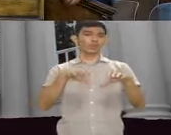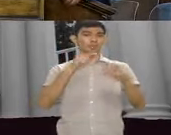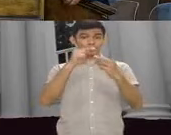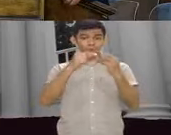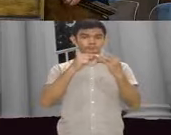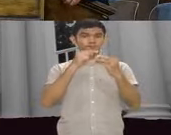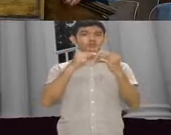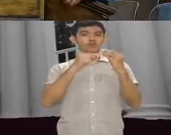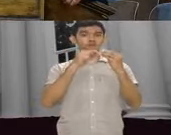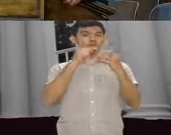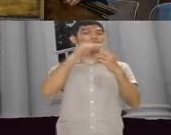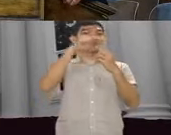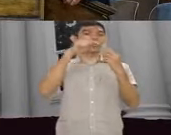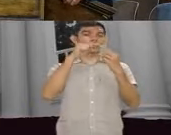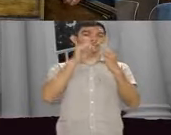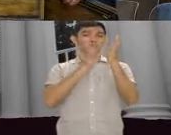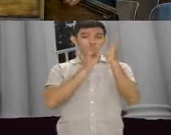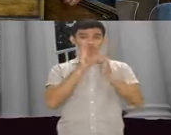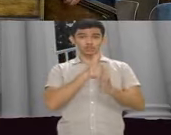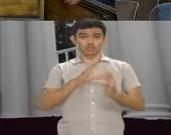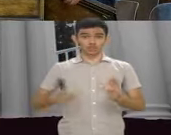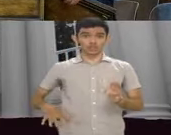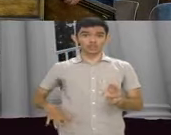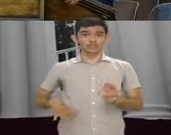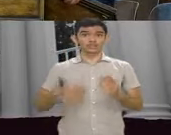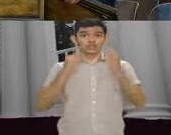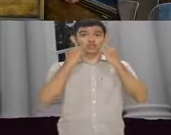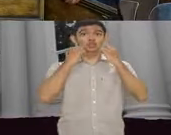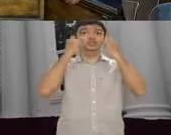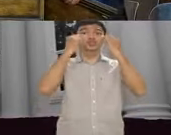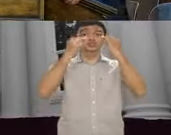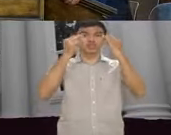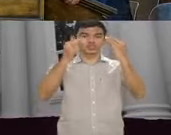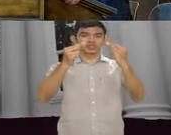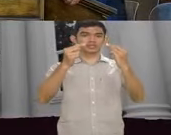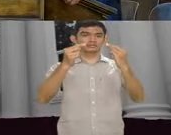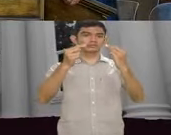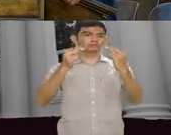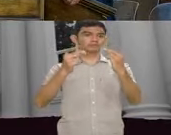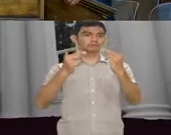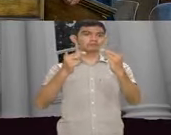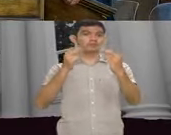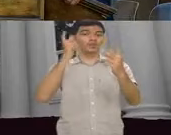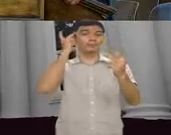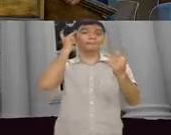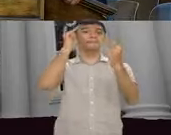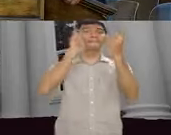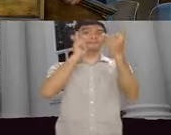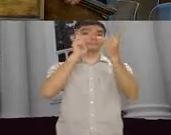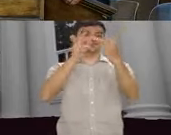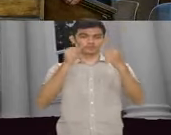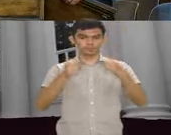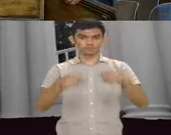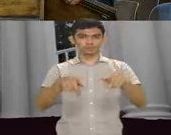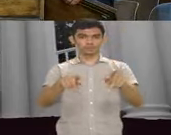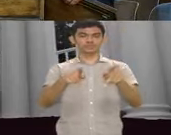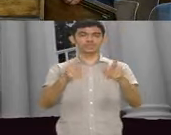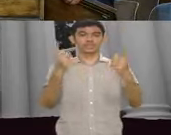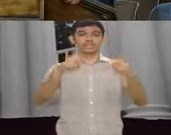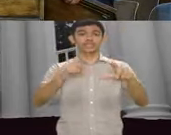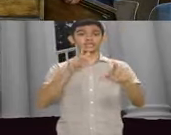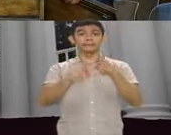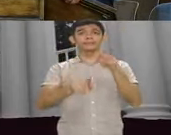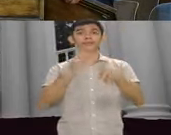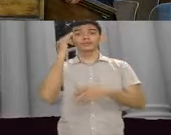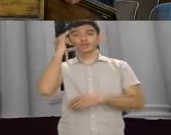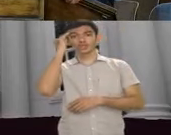regards to his mother Mary and his family, this was the perfect opportunity to let people